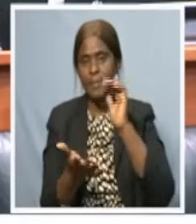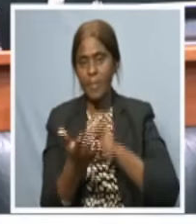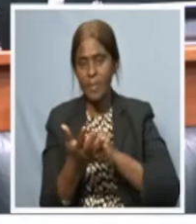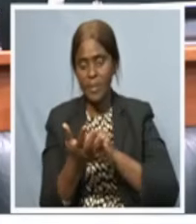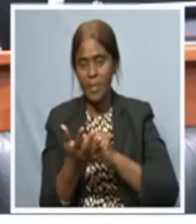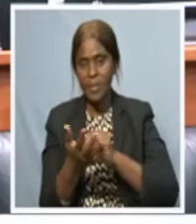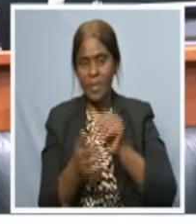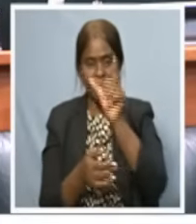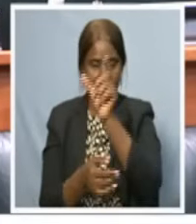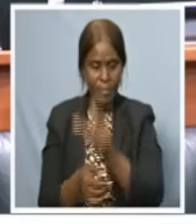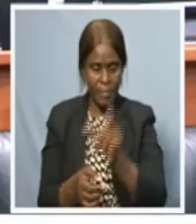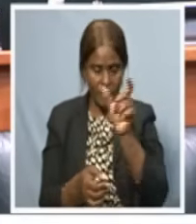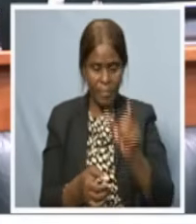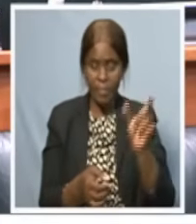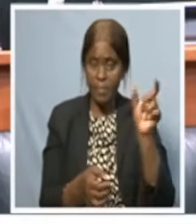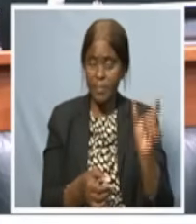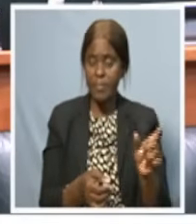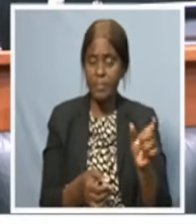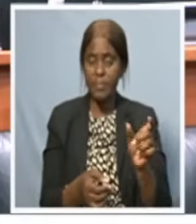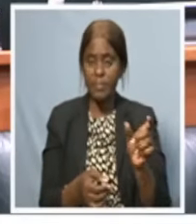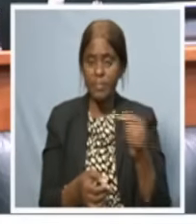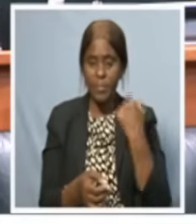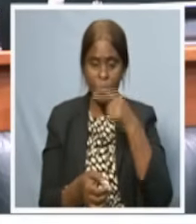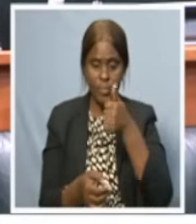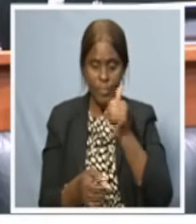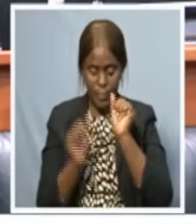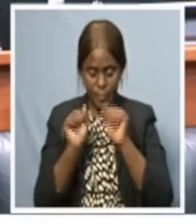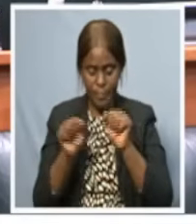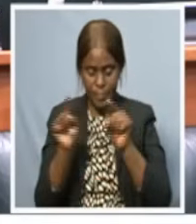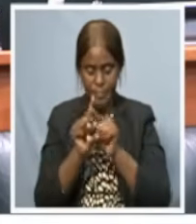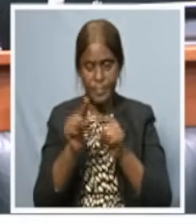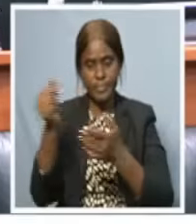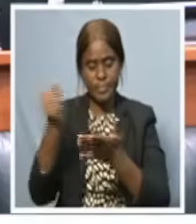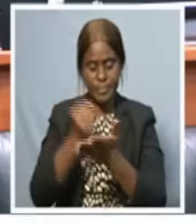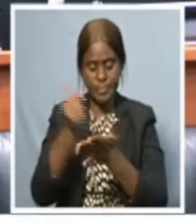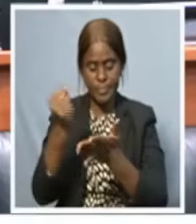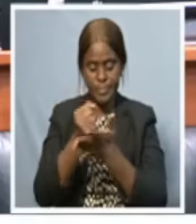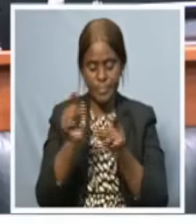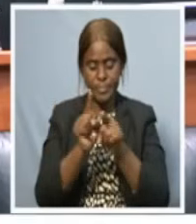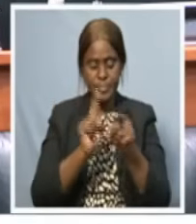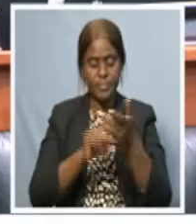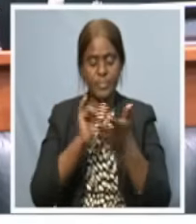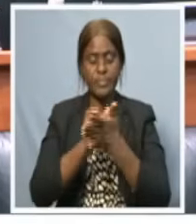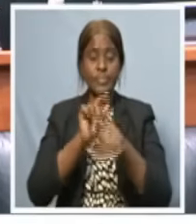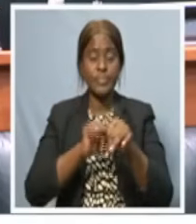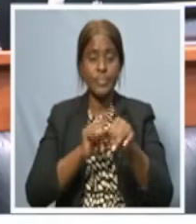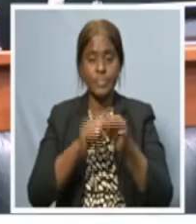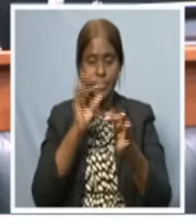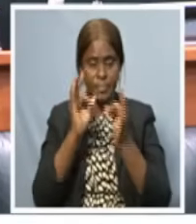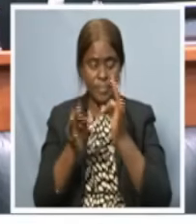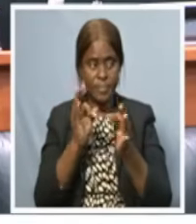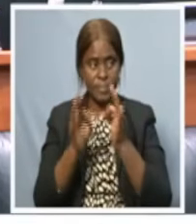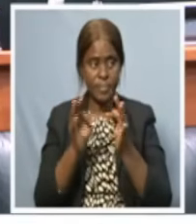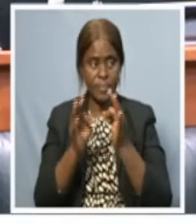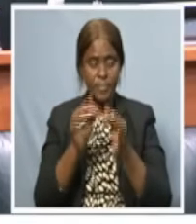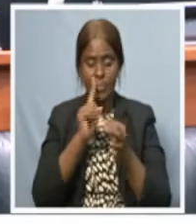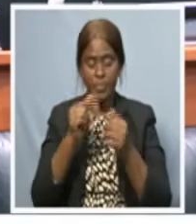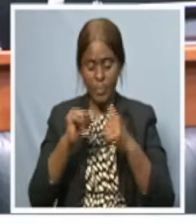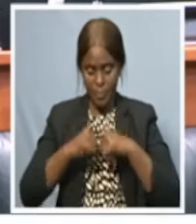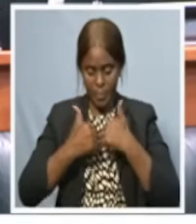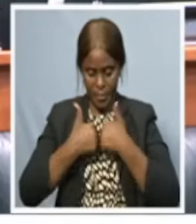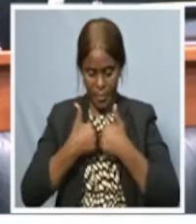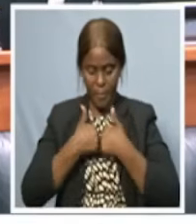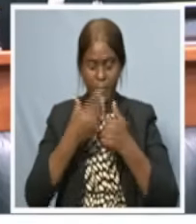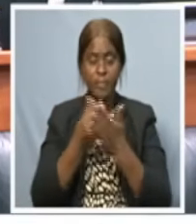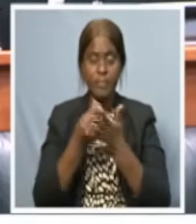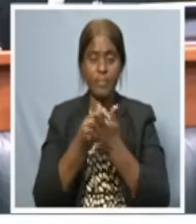10,000 individuals who could have been recruited at that time if we had